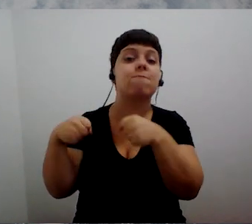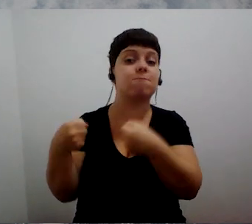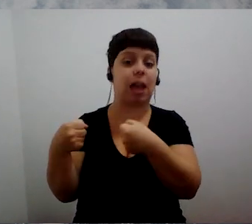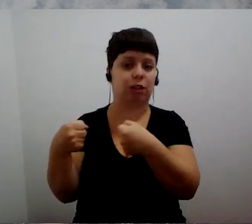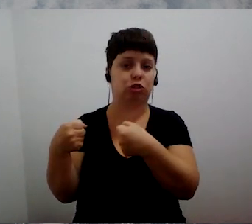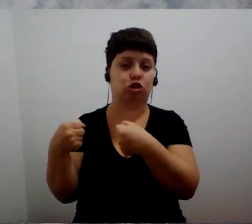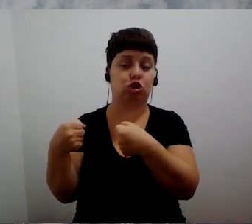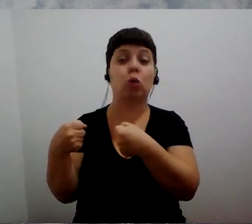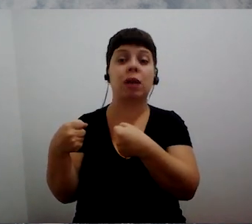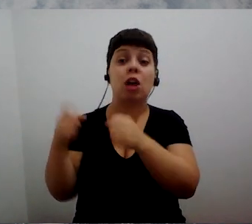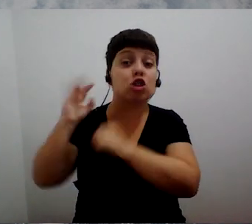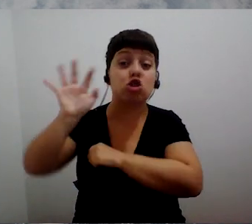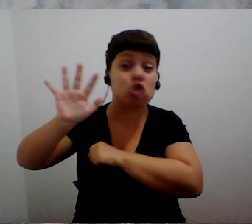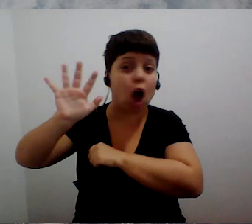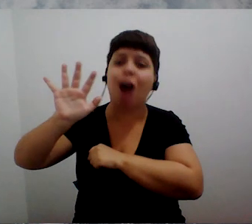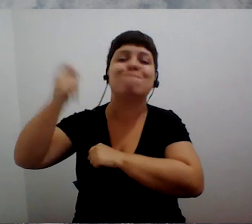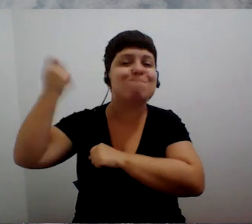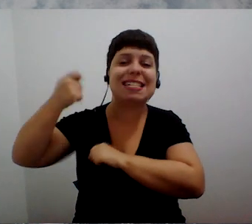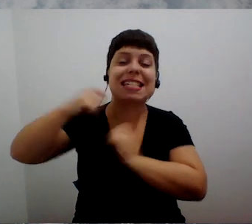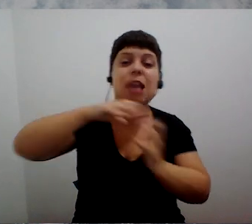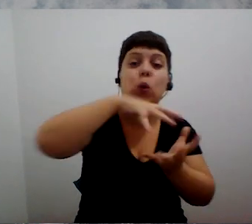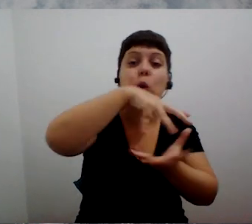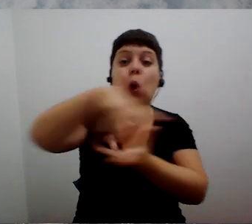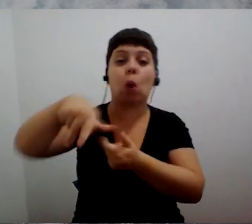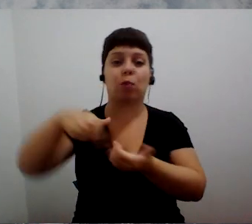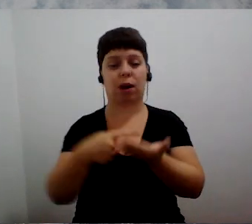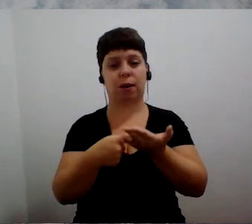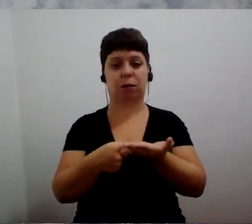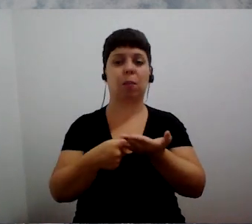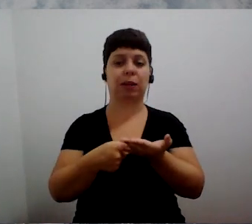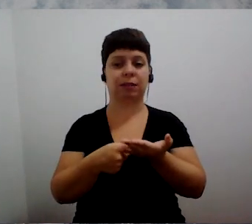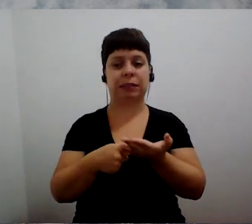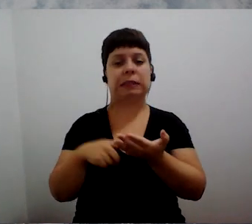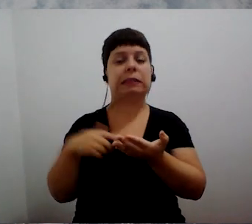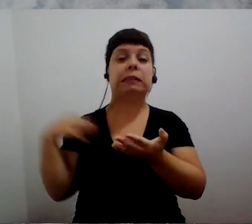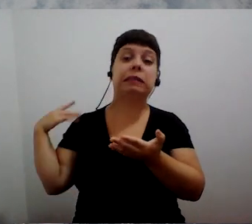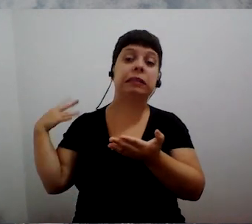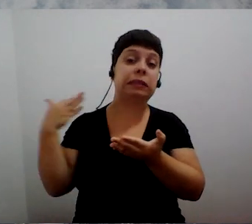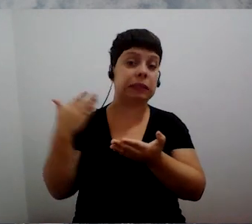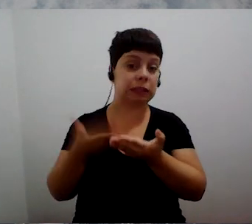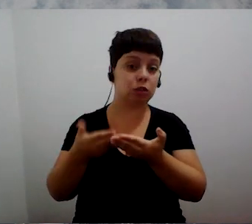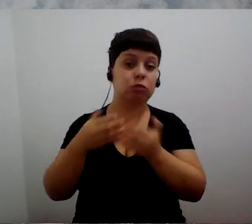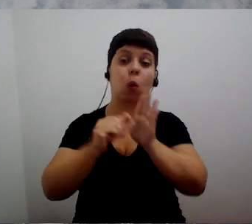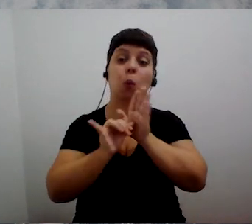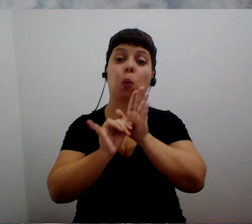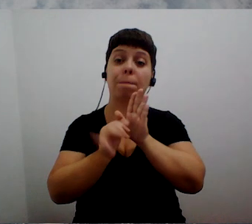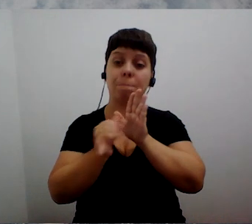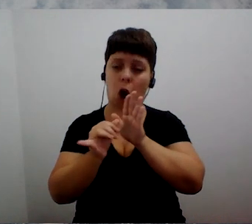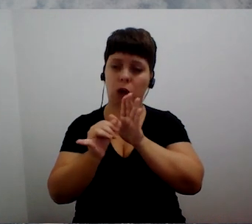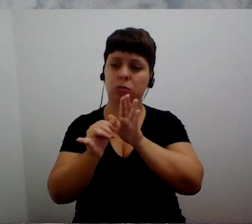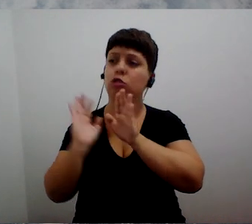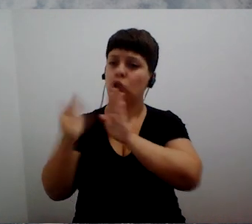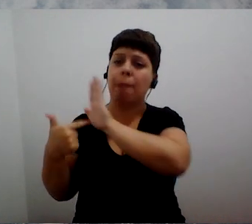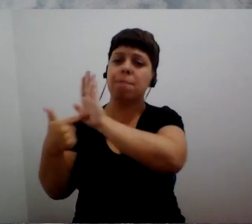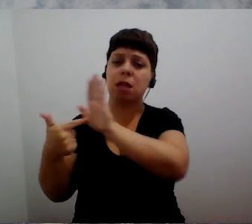a statement or a declaration where they advocated such a global framework and then a global agreement. And we have